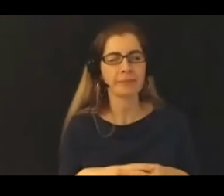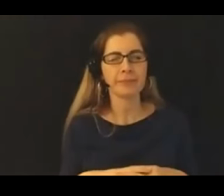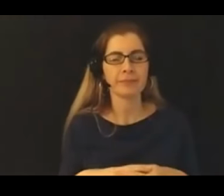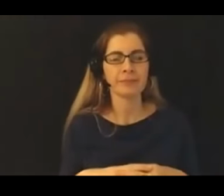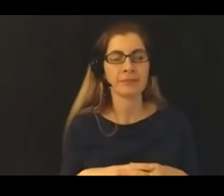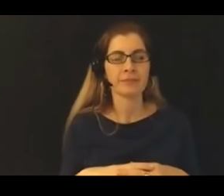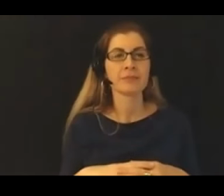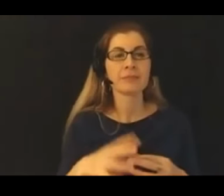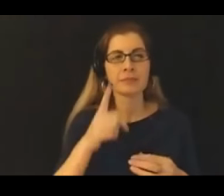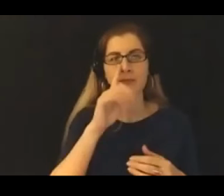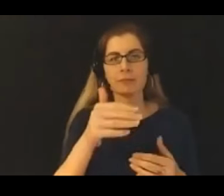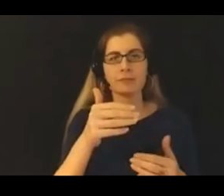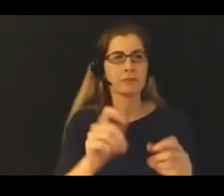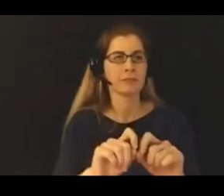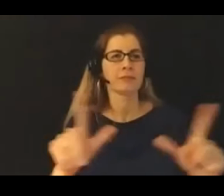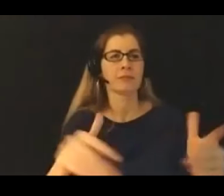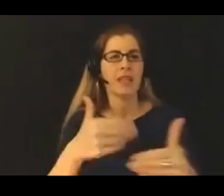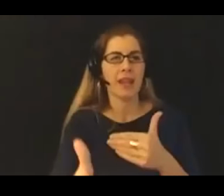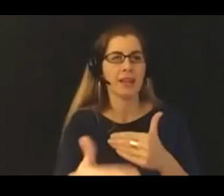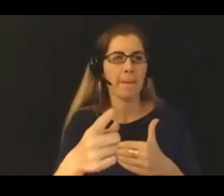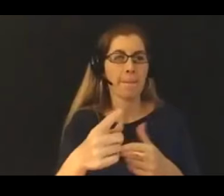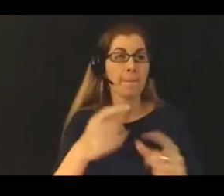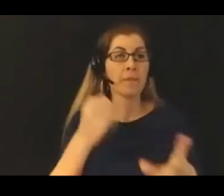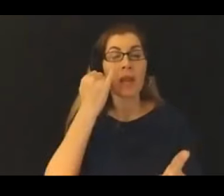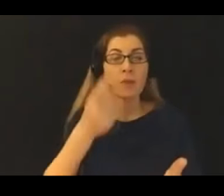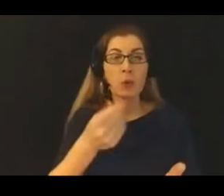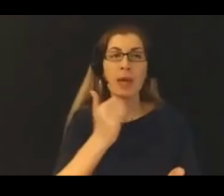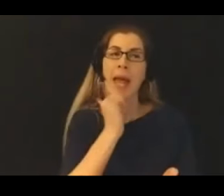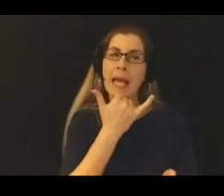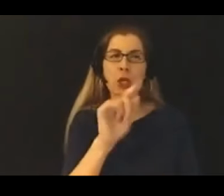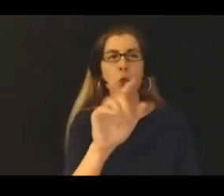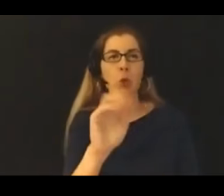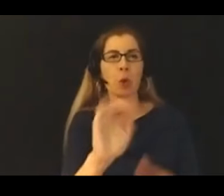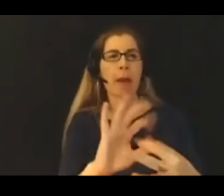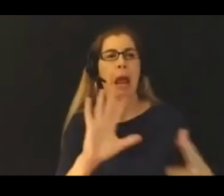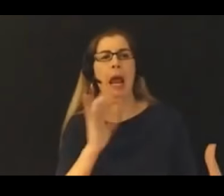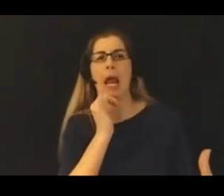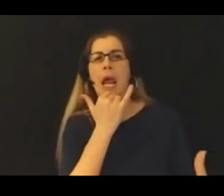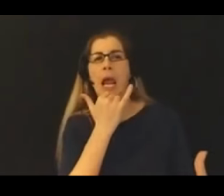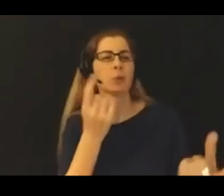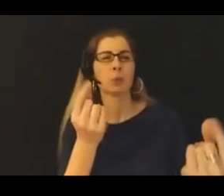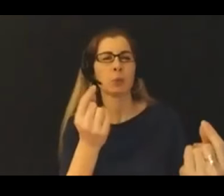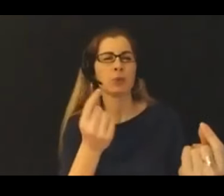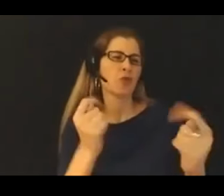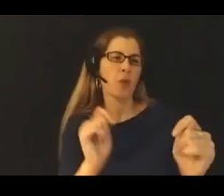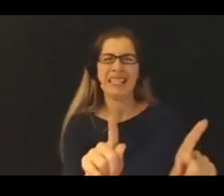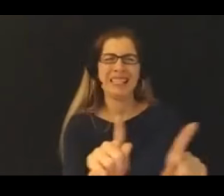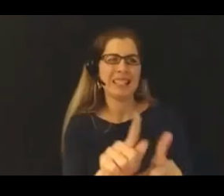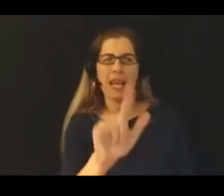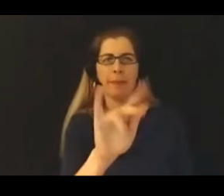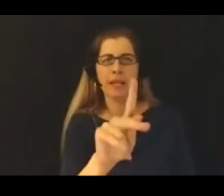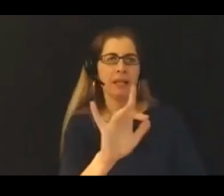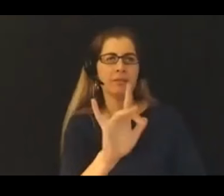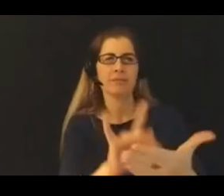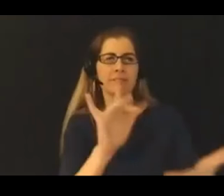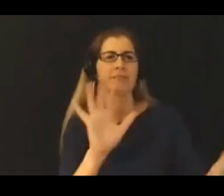If we could go to the next slide. If you do get bumped out, easiest thing to do is just to try using that same link to come back